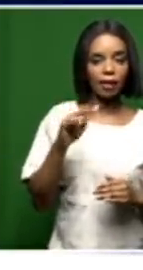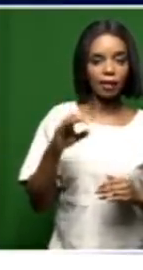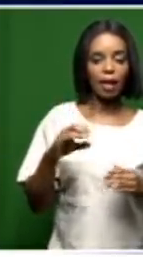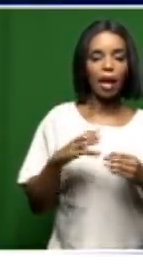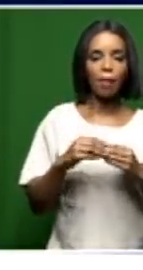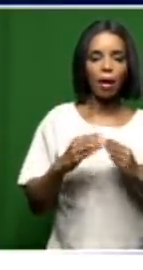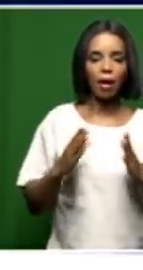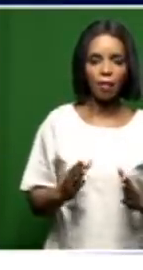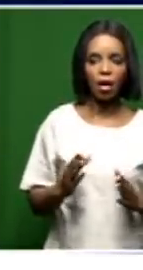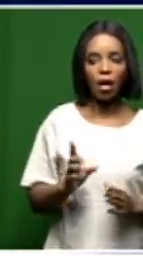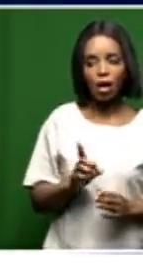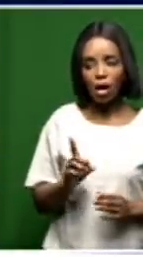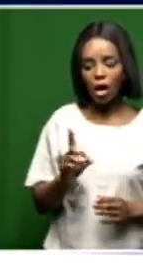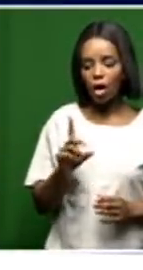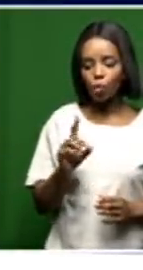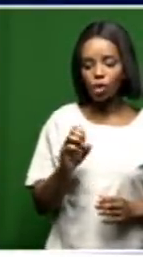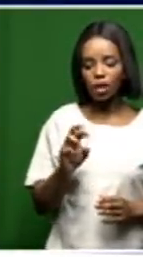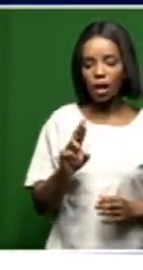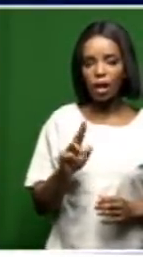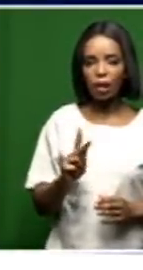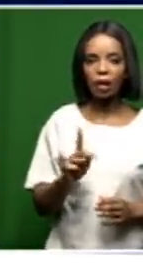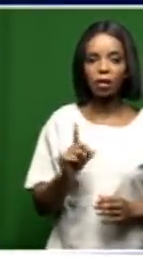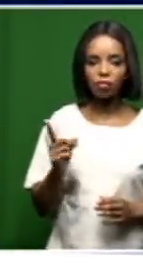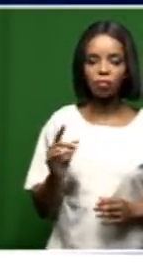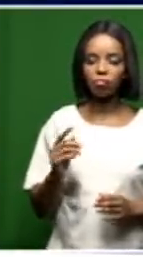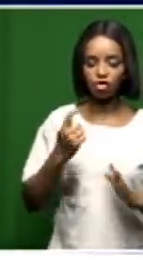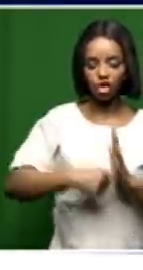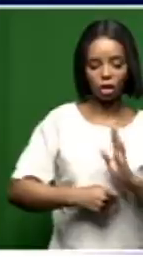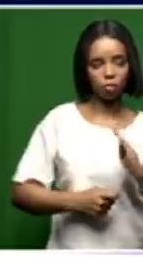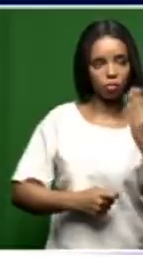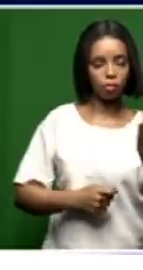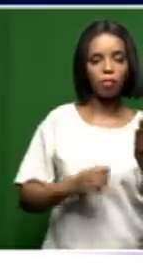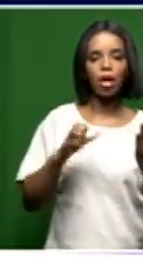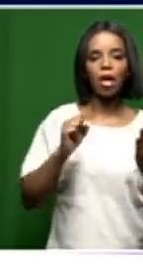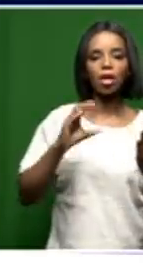actually brought the charge before Scopa to investigate